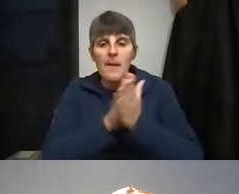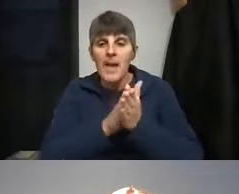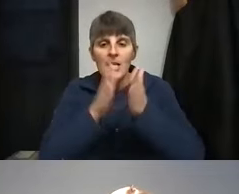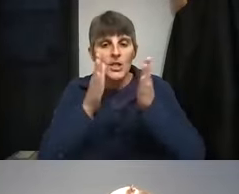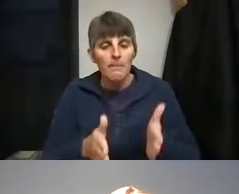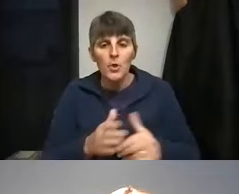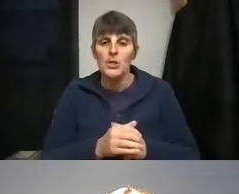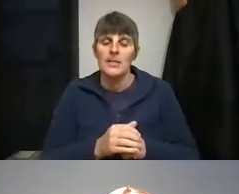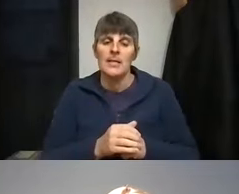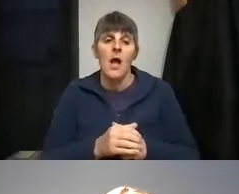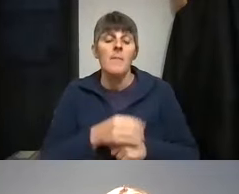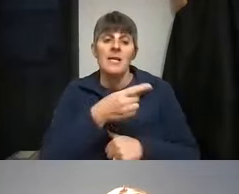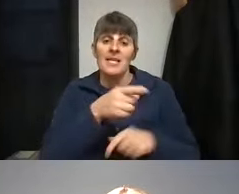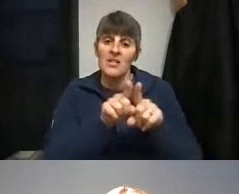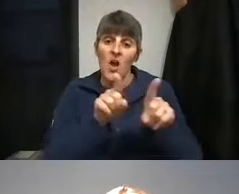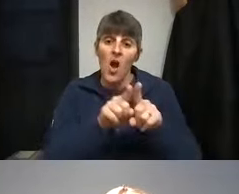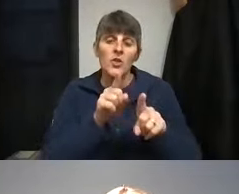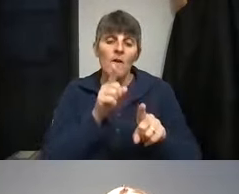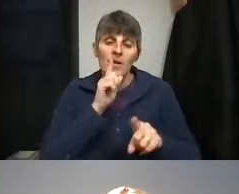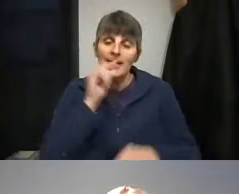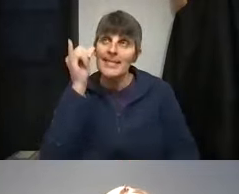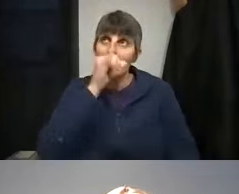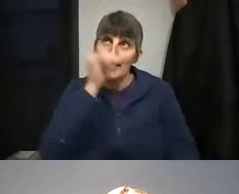person. He's also very, very silly.